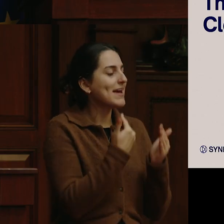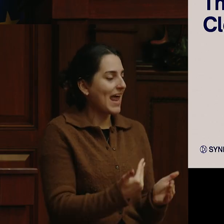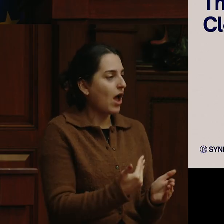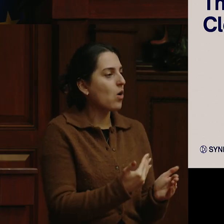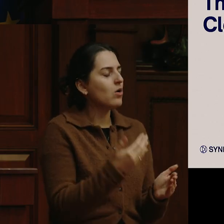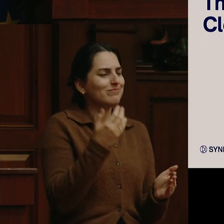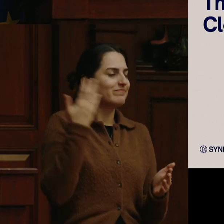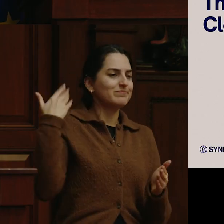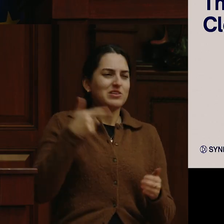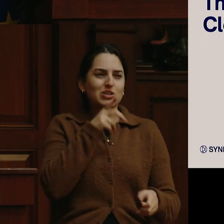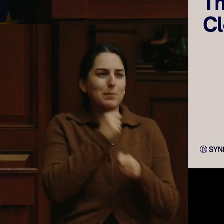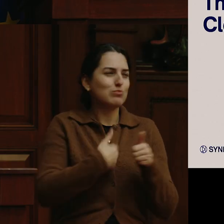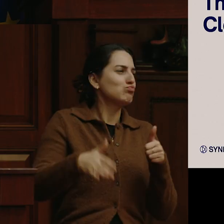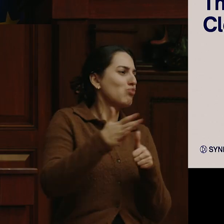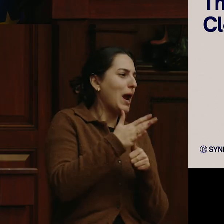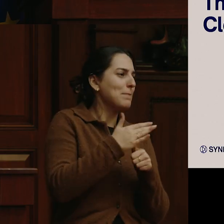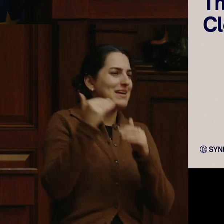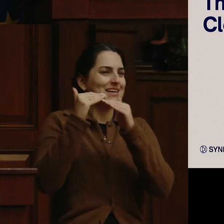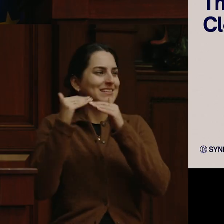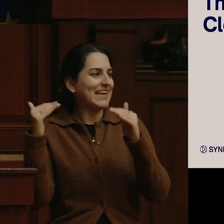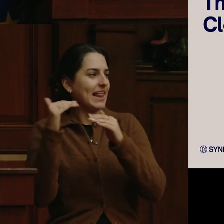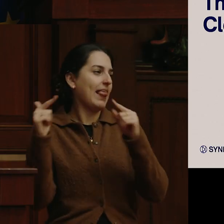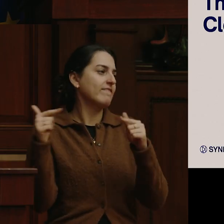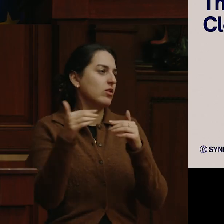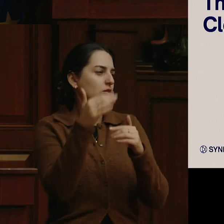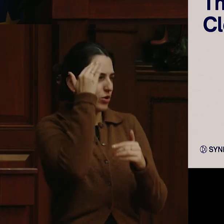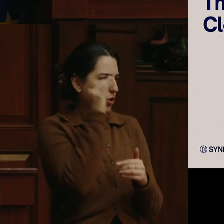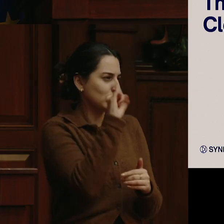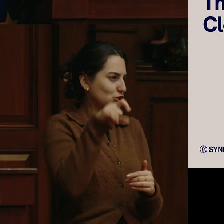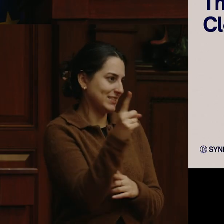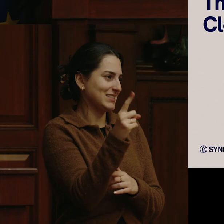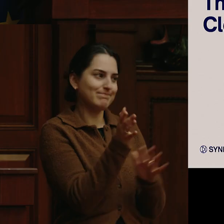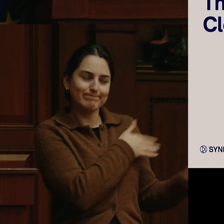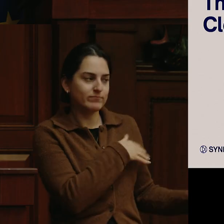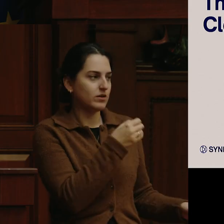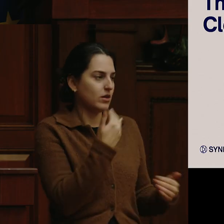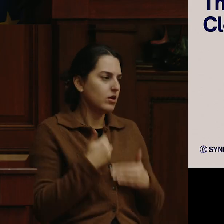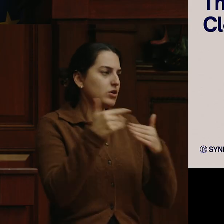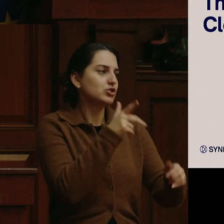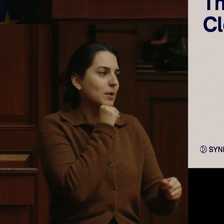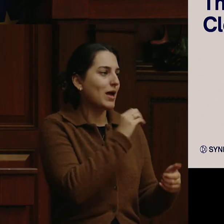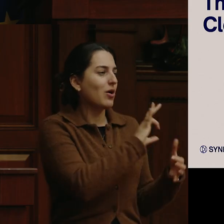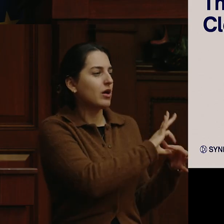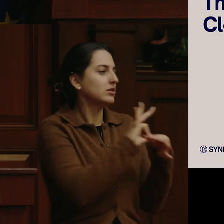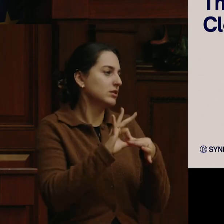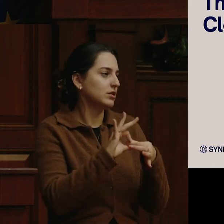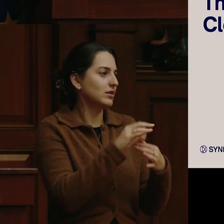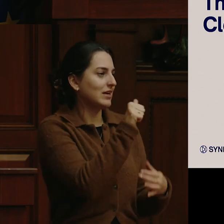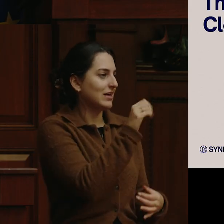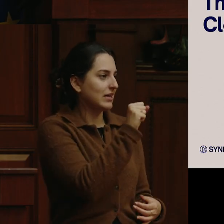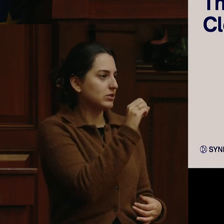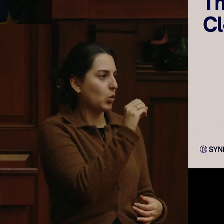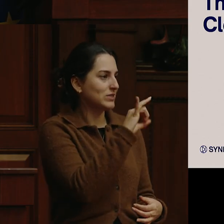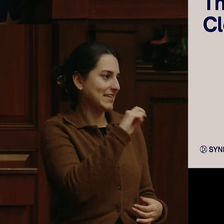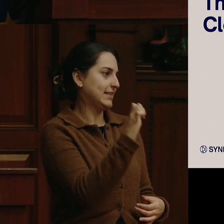we move away from primary and secondary Sjögren's and instead refer to associated.